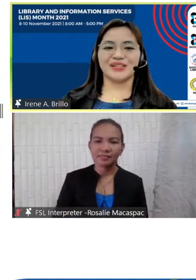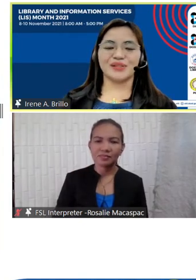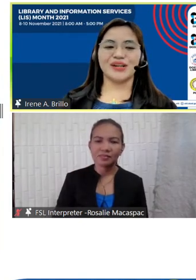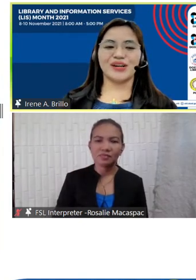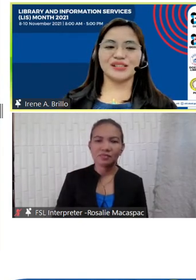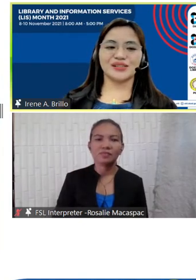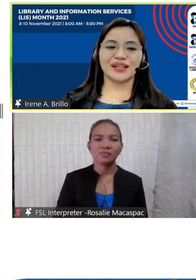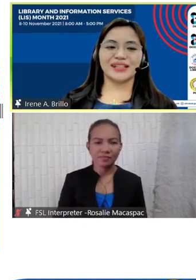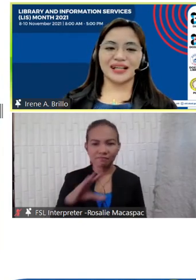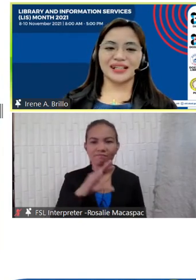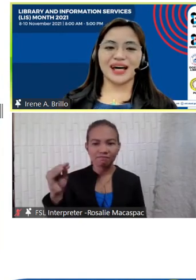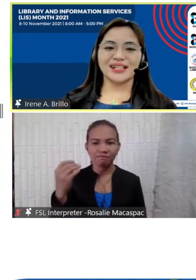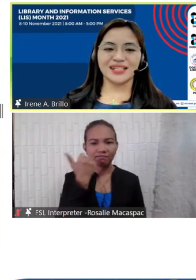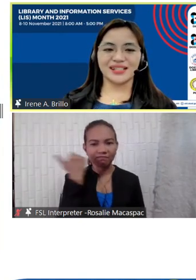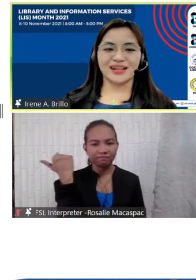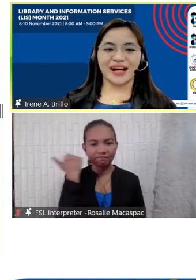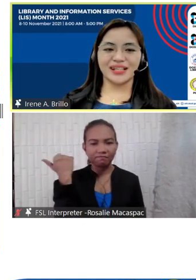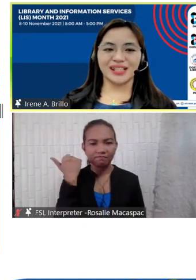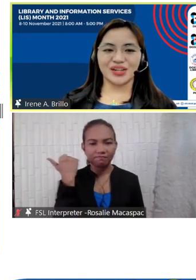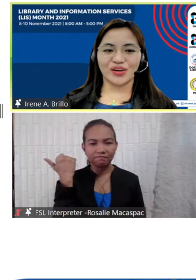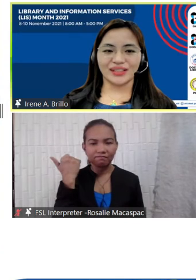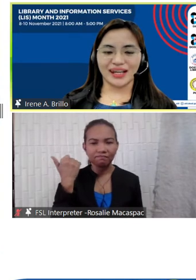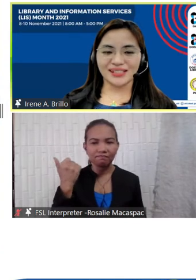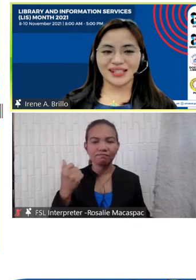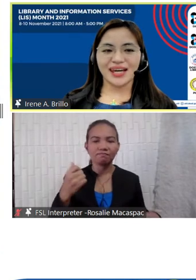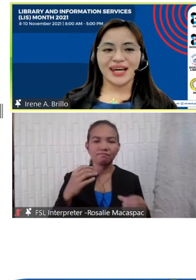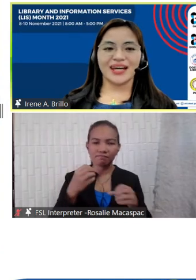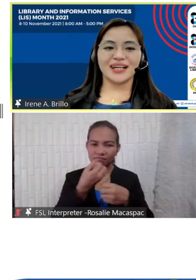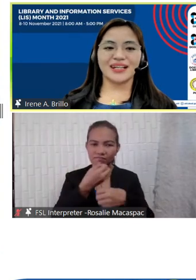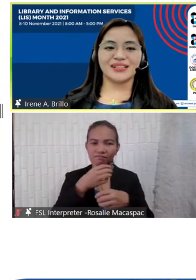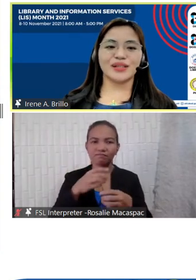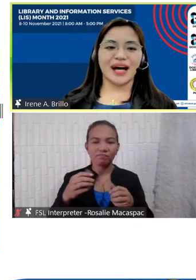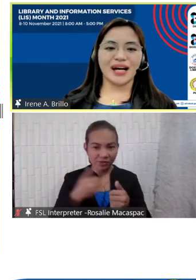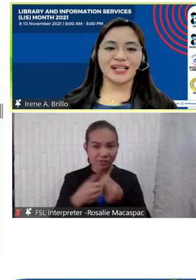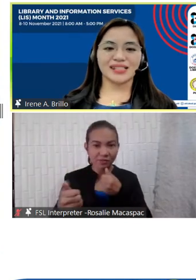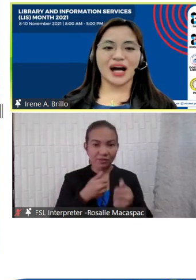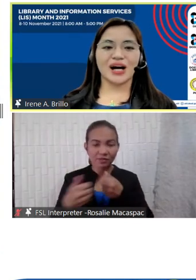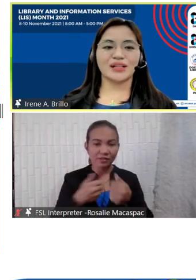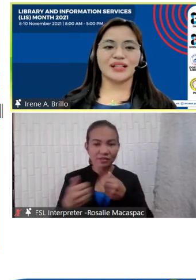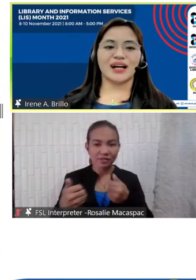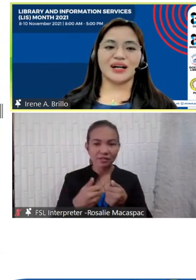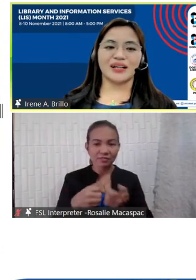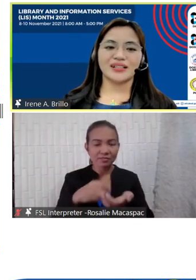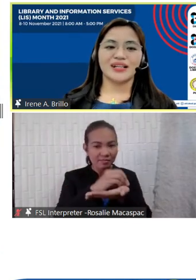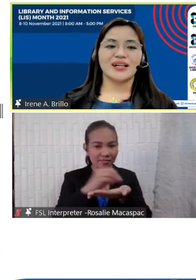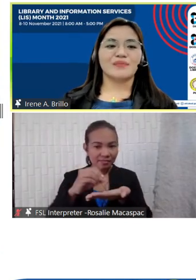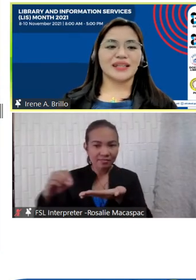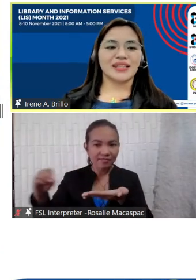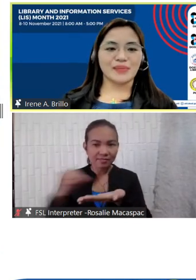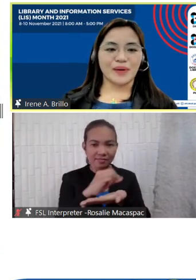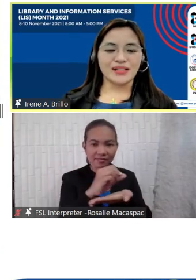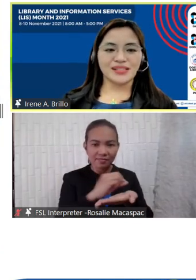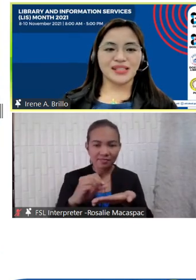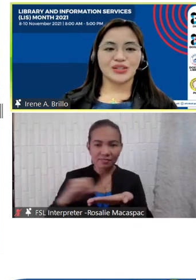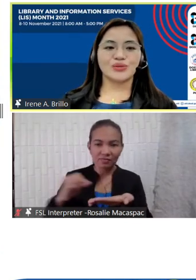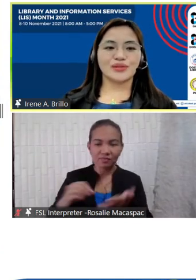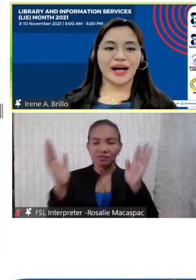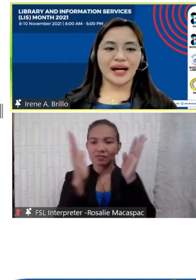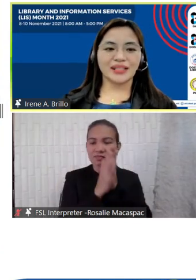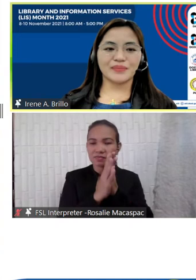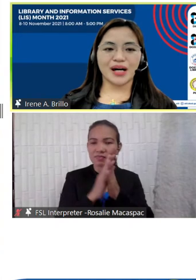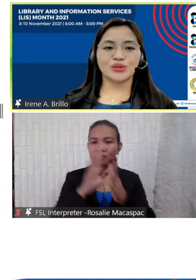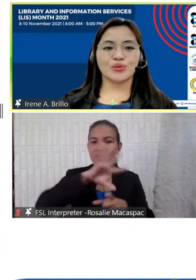And we also conducted an essay writing contest. And we asked our participants